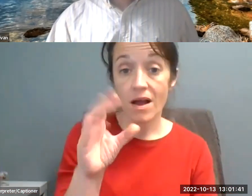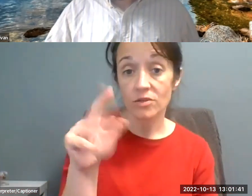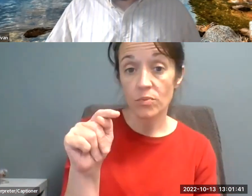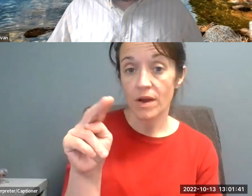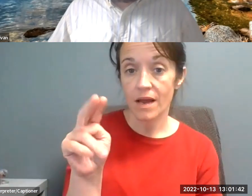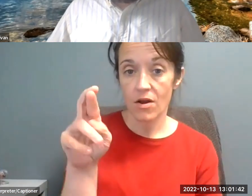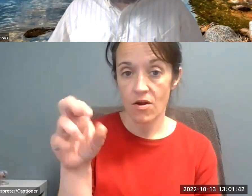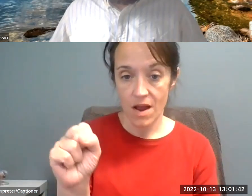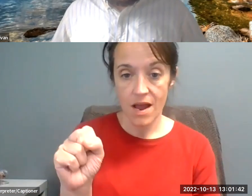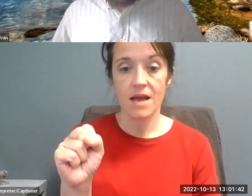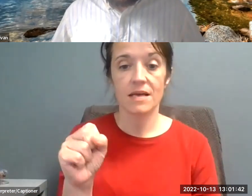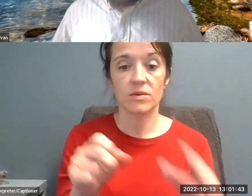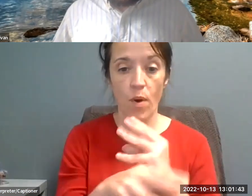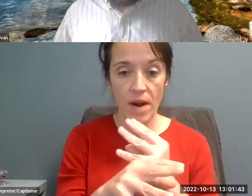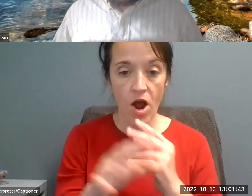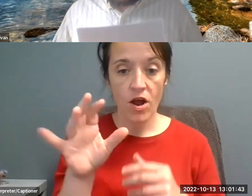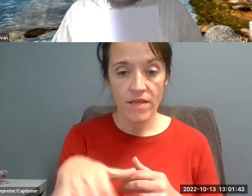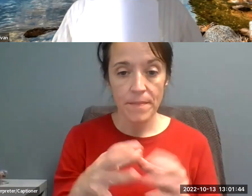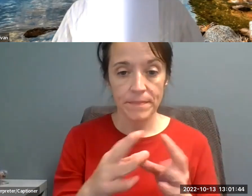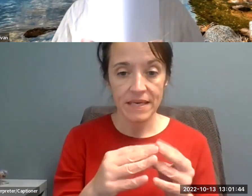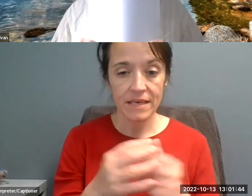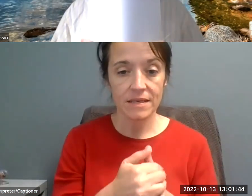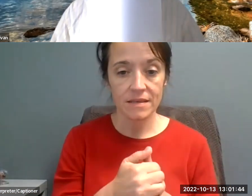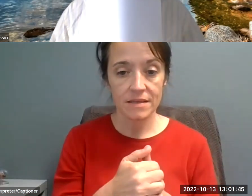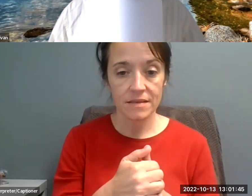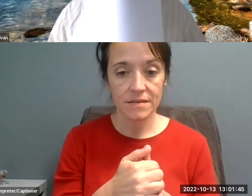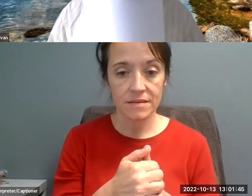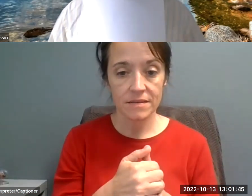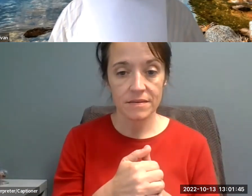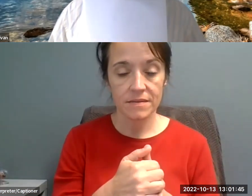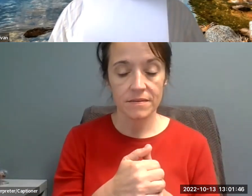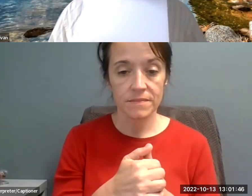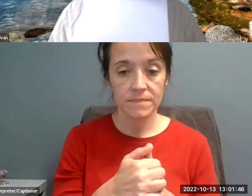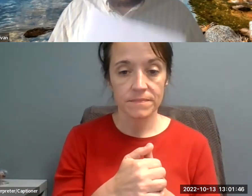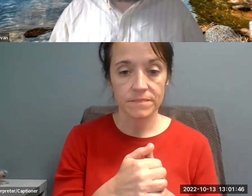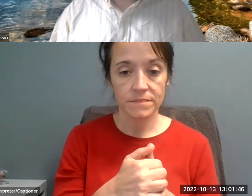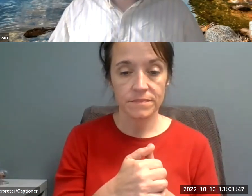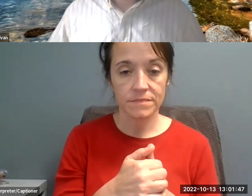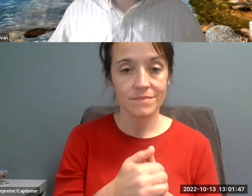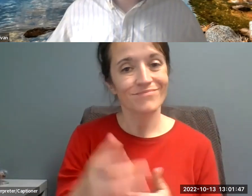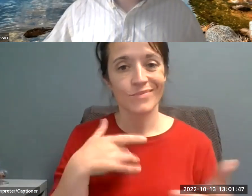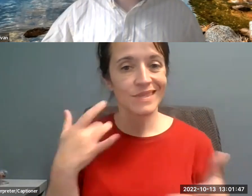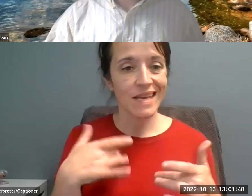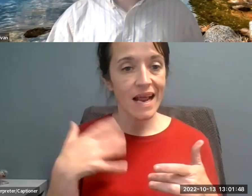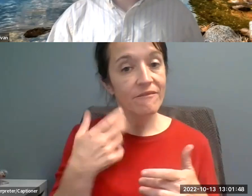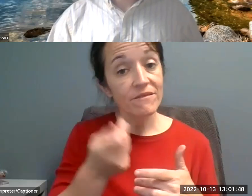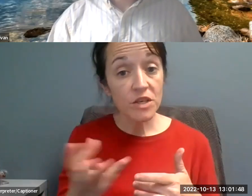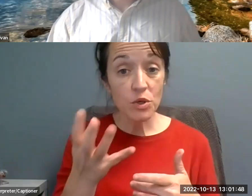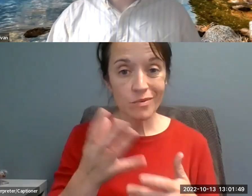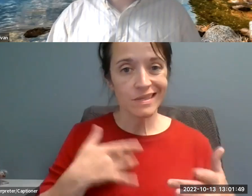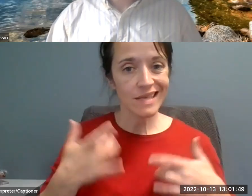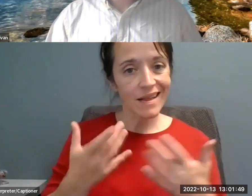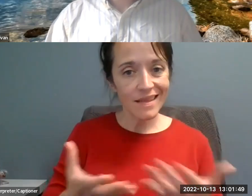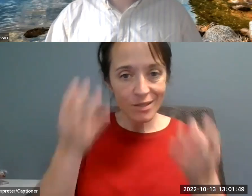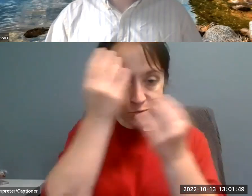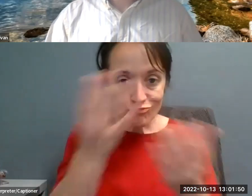that you could make it and join us once again, and we hope that we have some exciting content for you today. So we